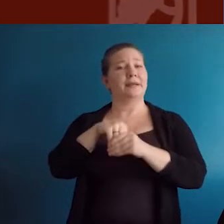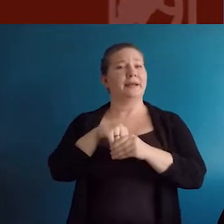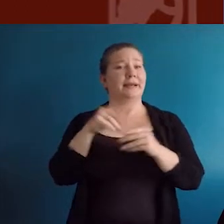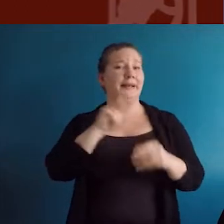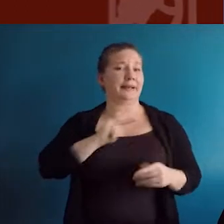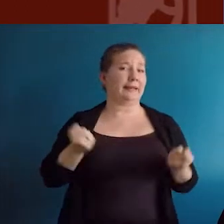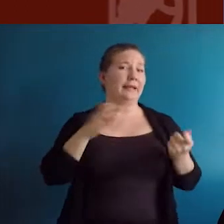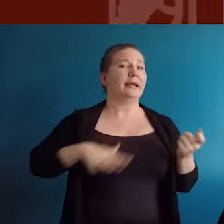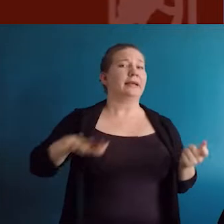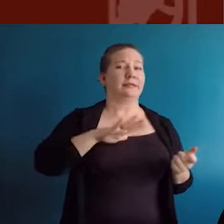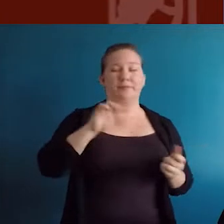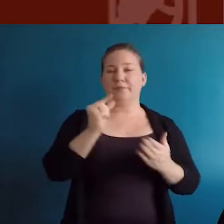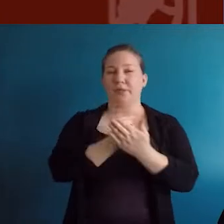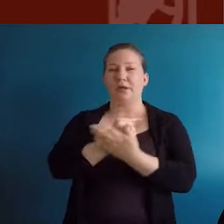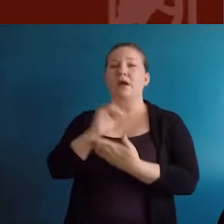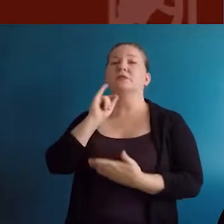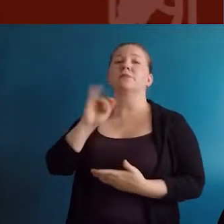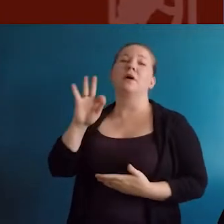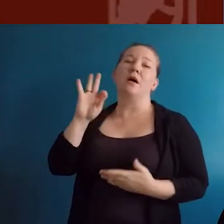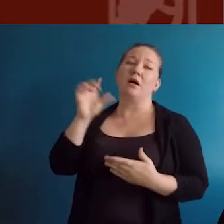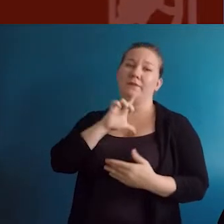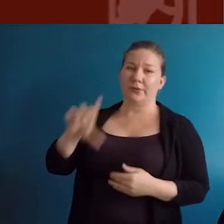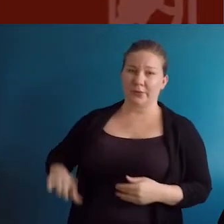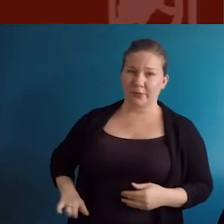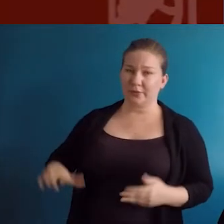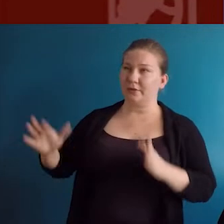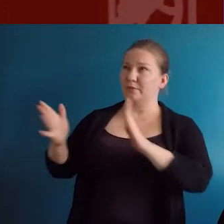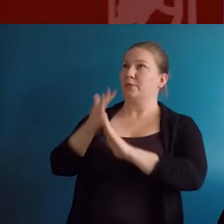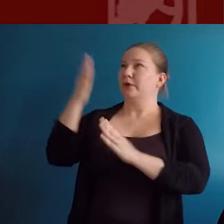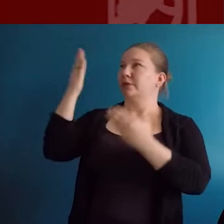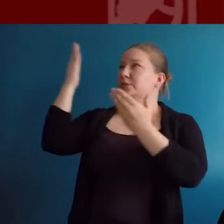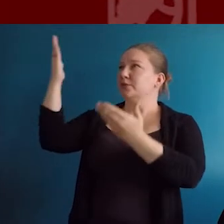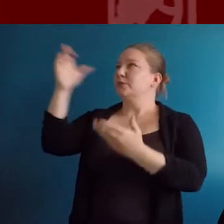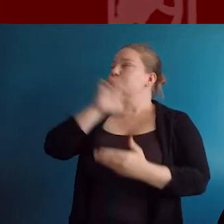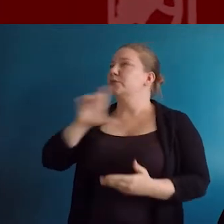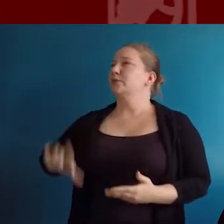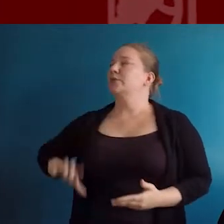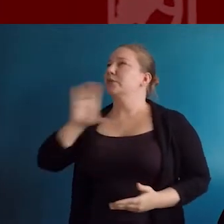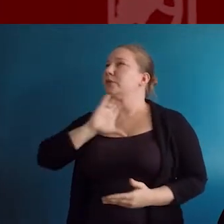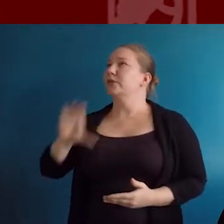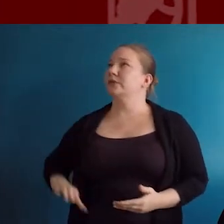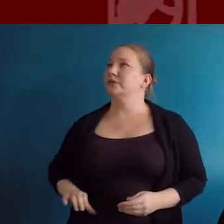Lord. Praise to you, Lord Christ.